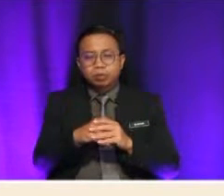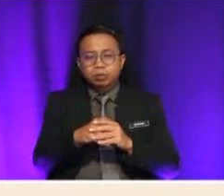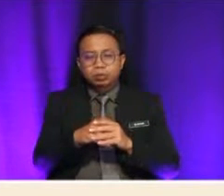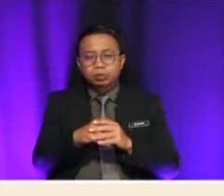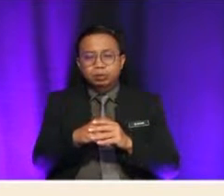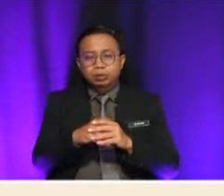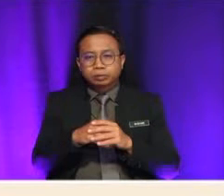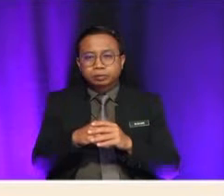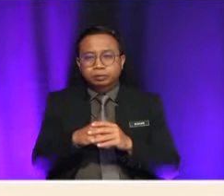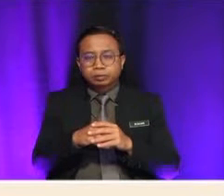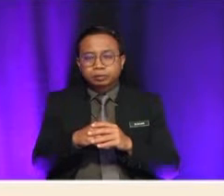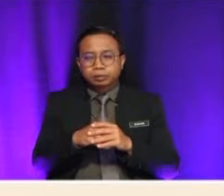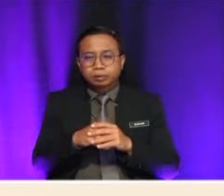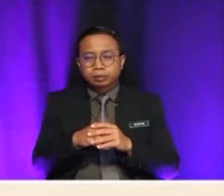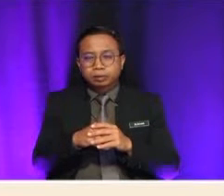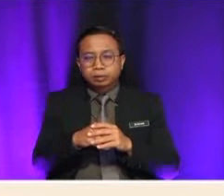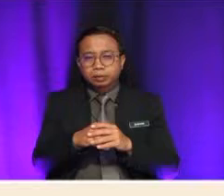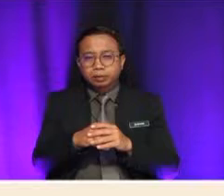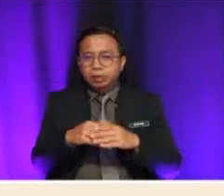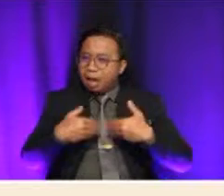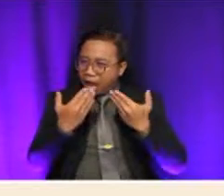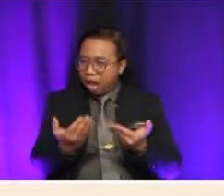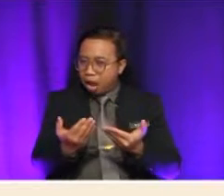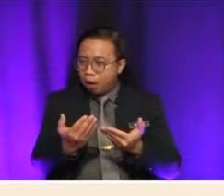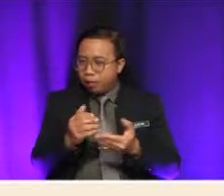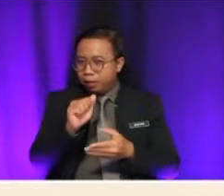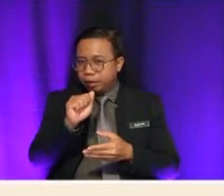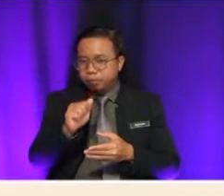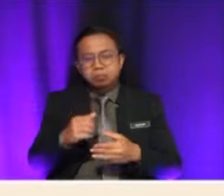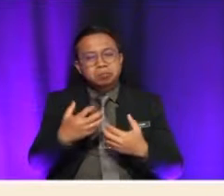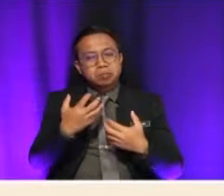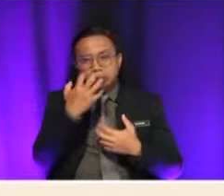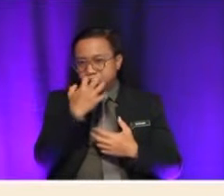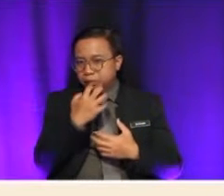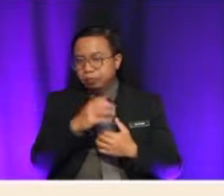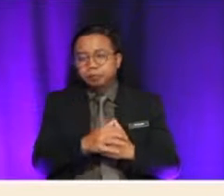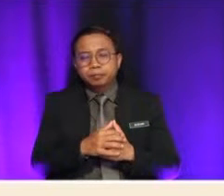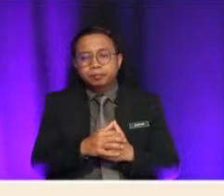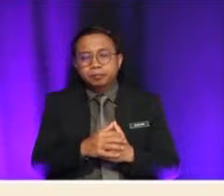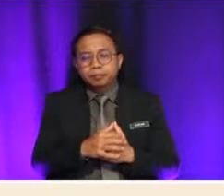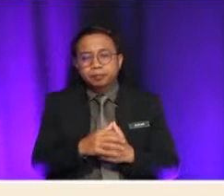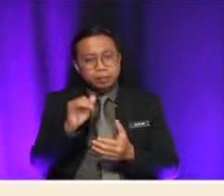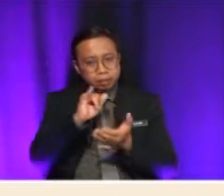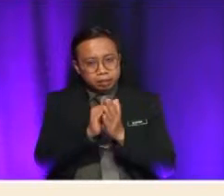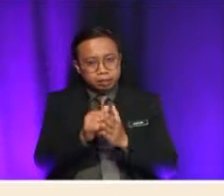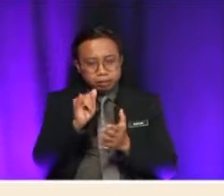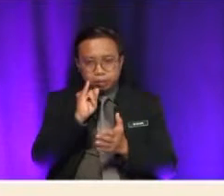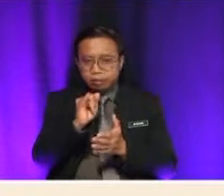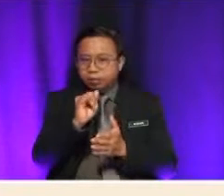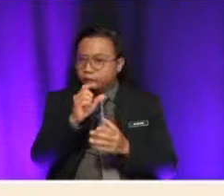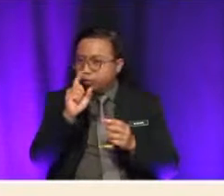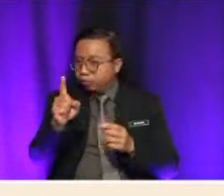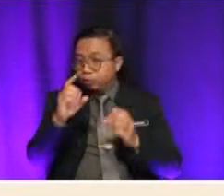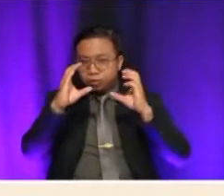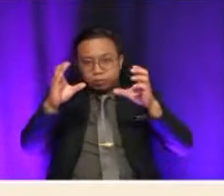your thumbs. Get? How annoying. So if you see, Shafika, this is the first paragraph, the